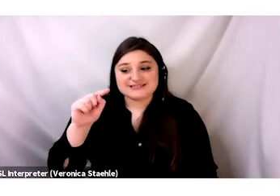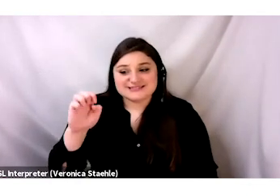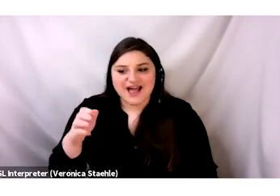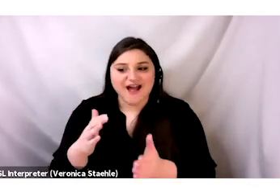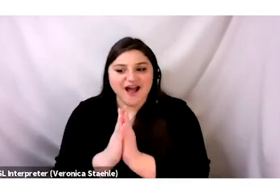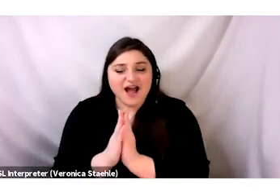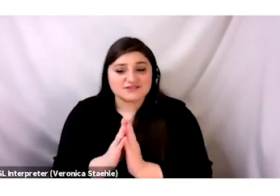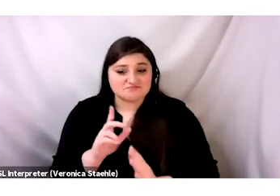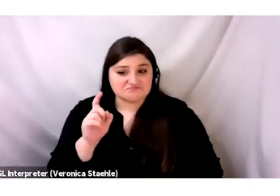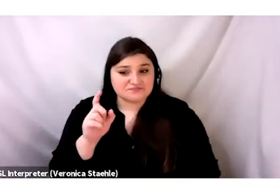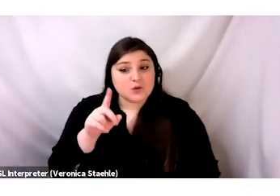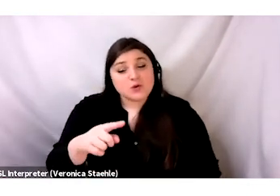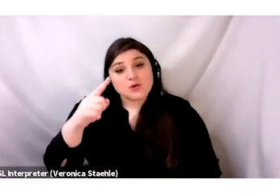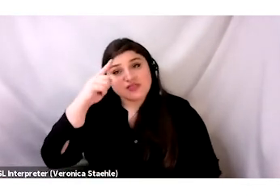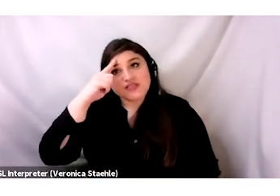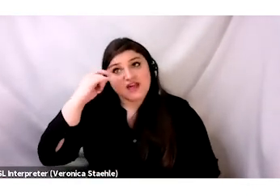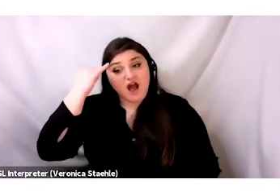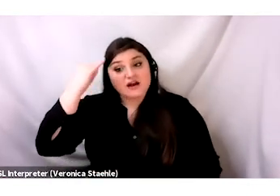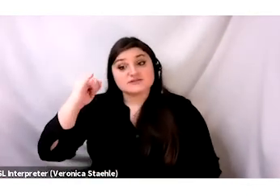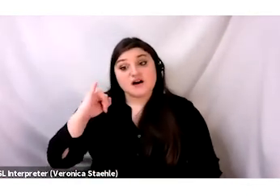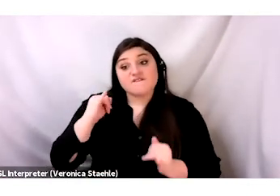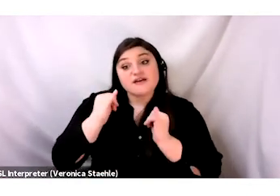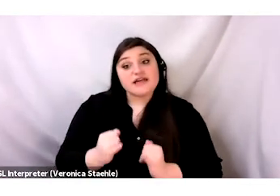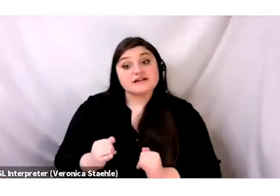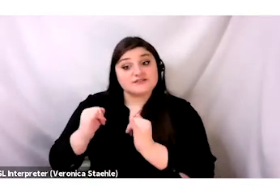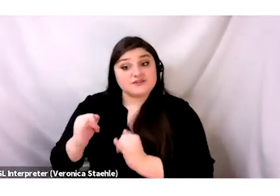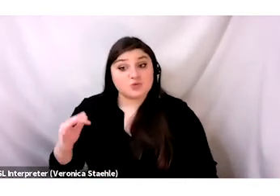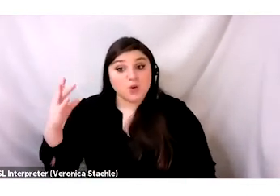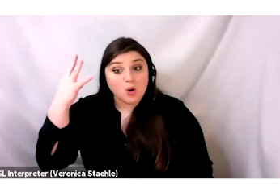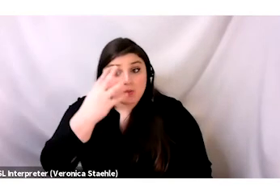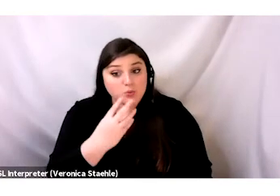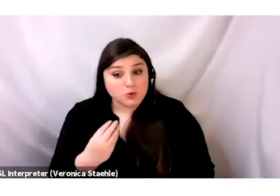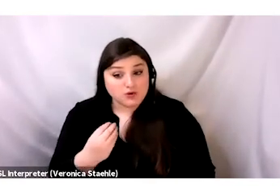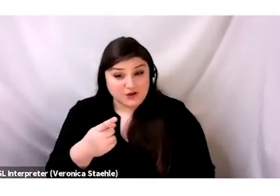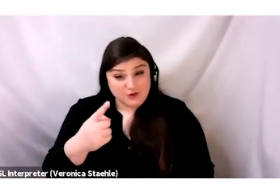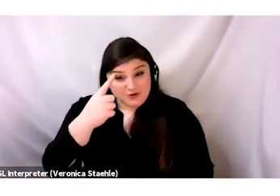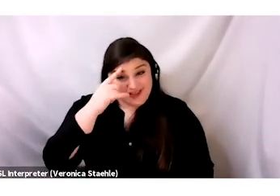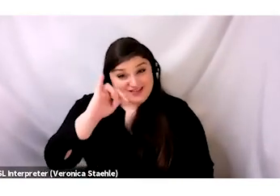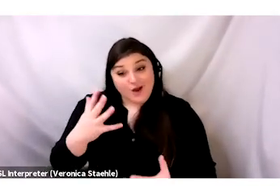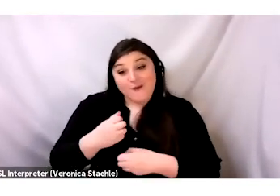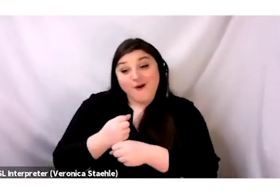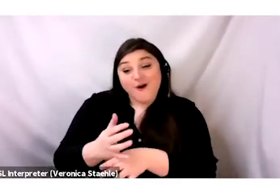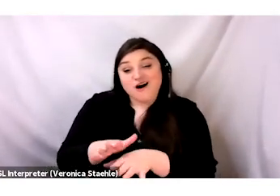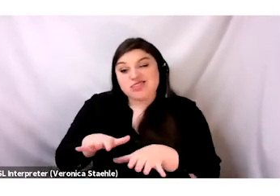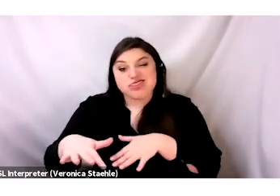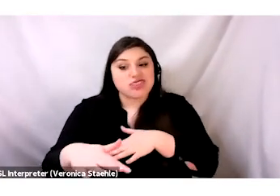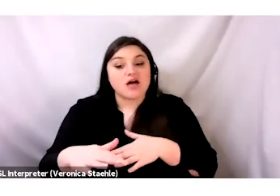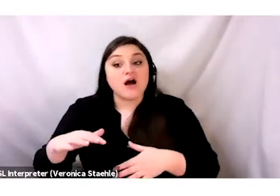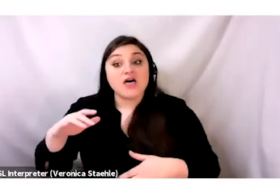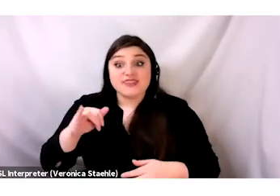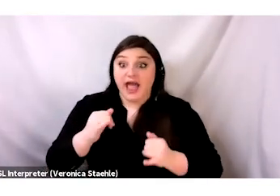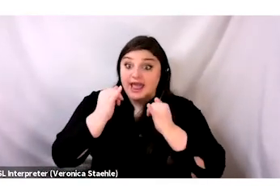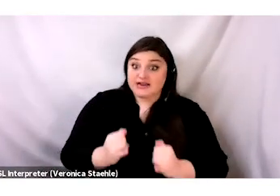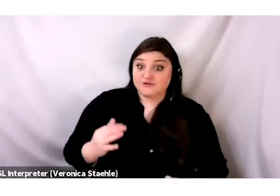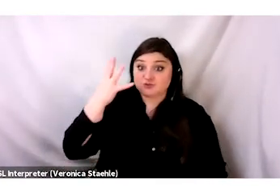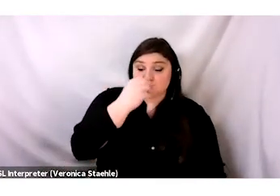Odette asks, do you think that the notion of an individualized beauty is what has got us in the place of